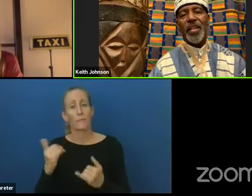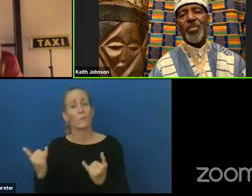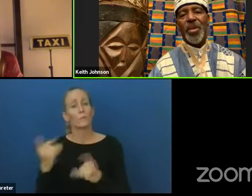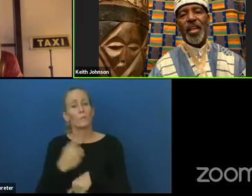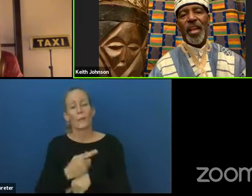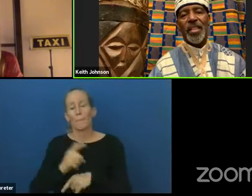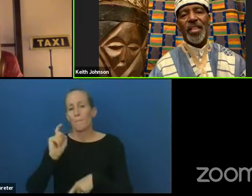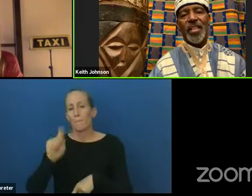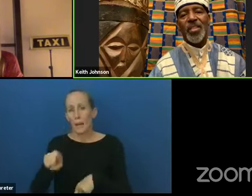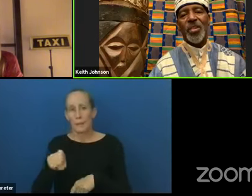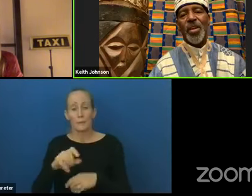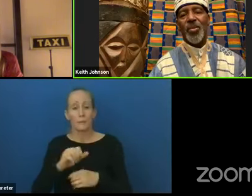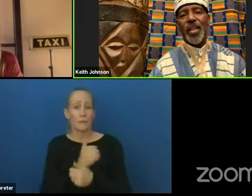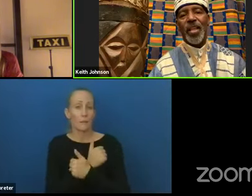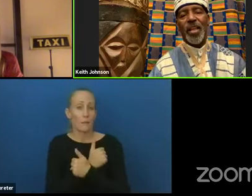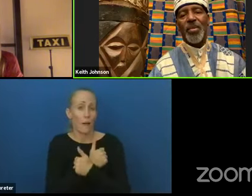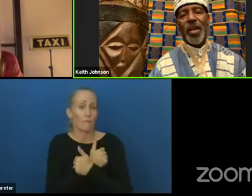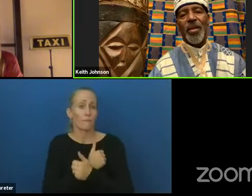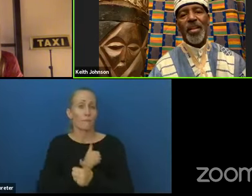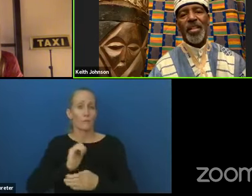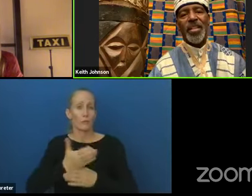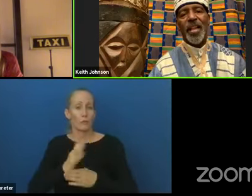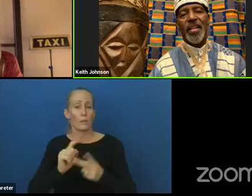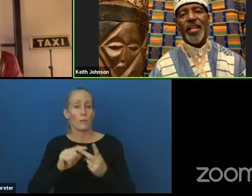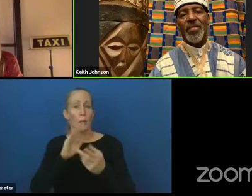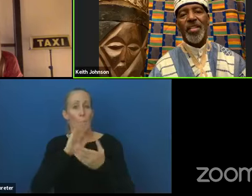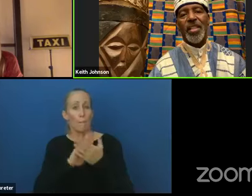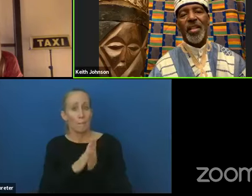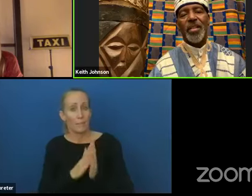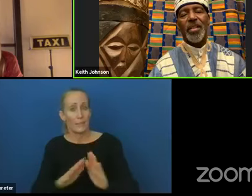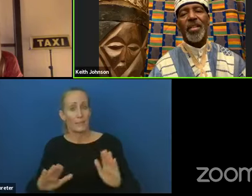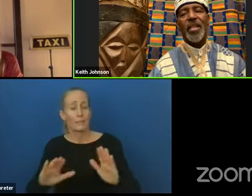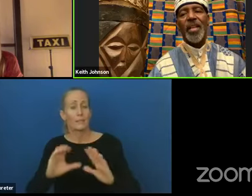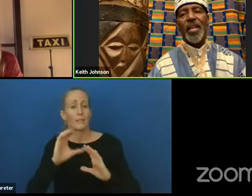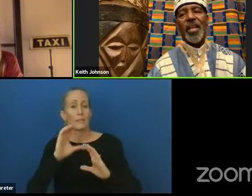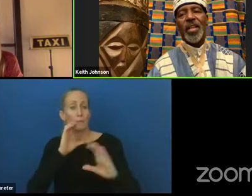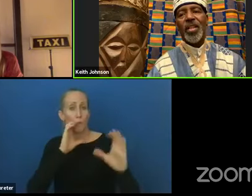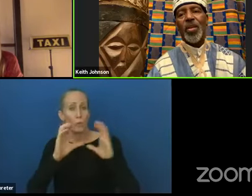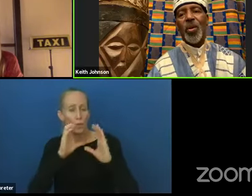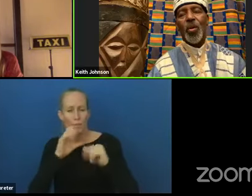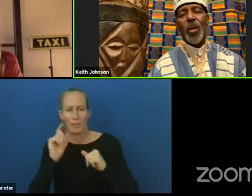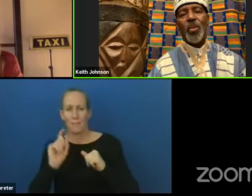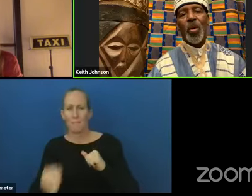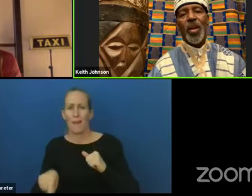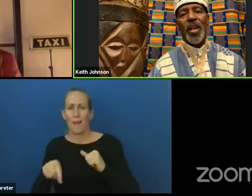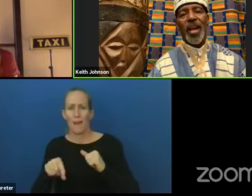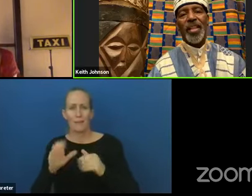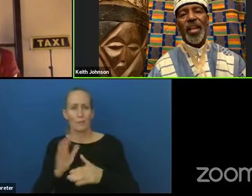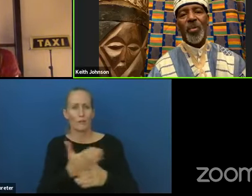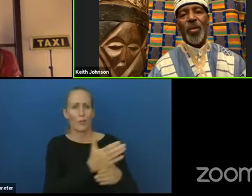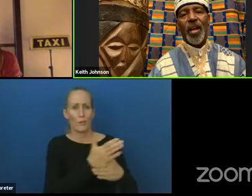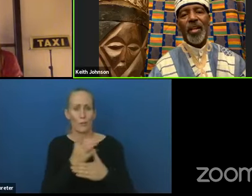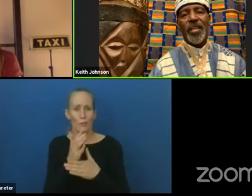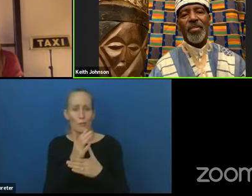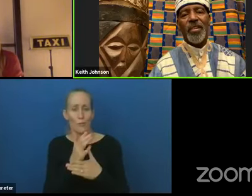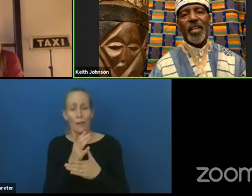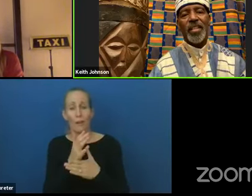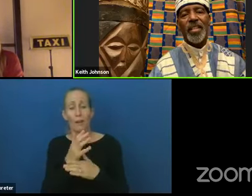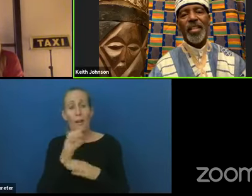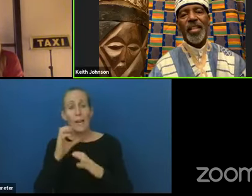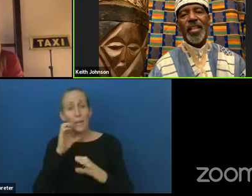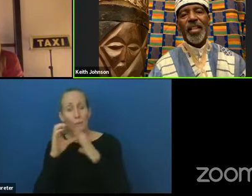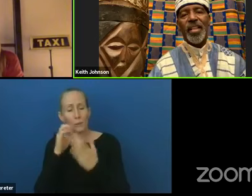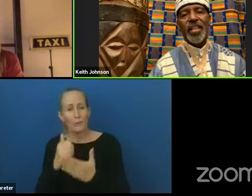peace and communication so that we can get a better understanding of each other. You know, we're more alike than we are